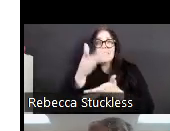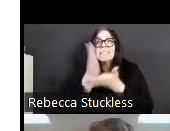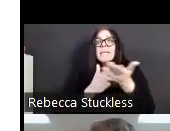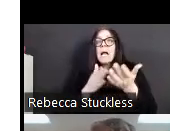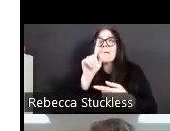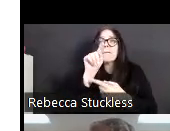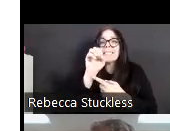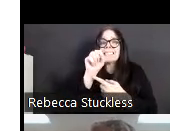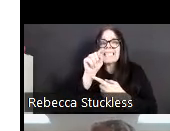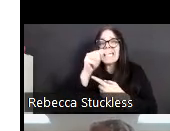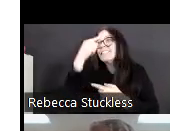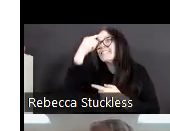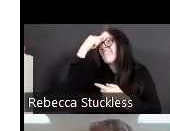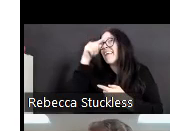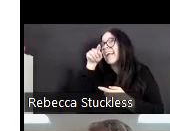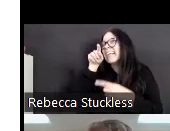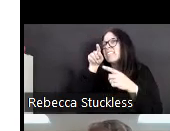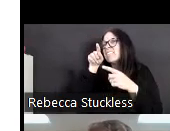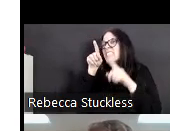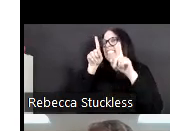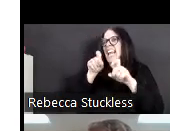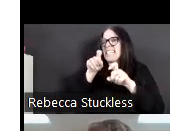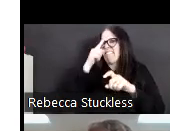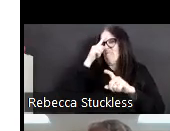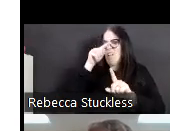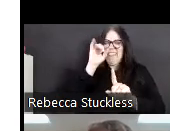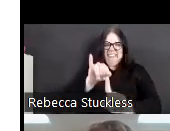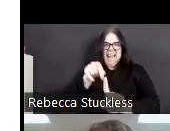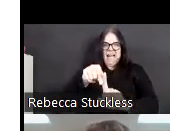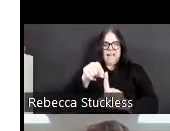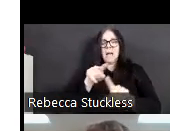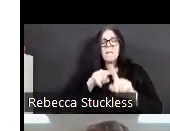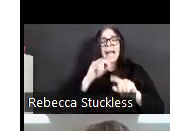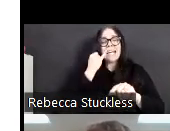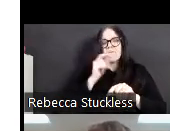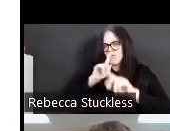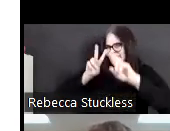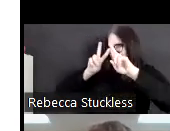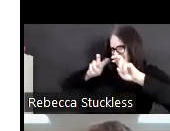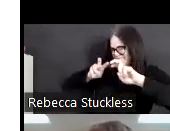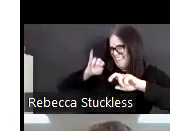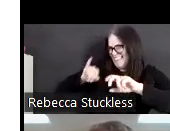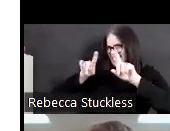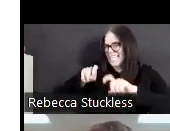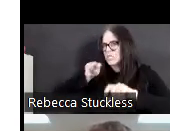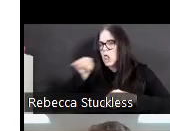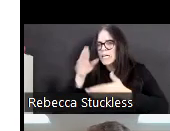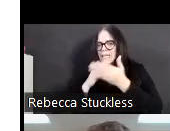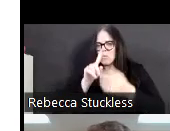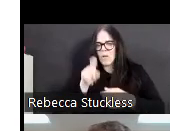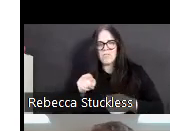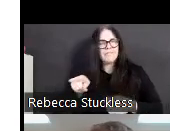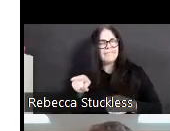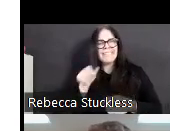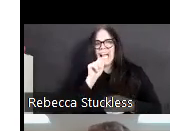it's testing something, but unless we actually step back and pull it apart and look at specific questions, it may not be. We may need